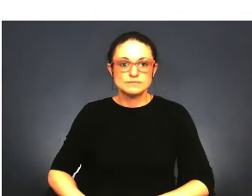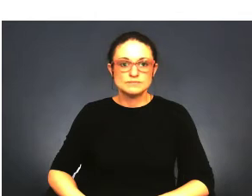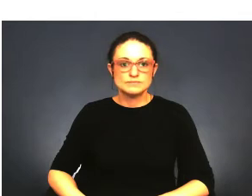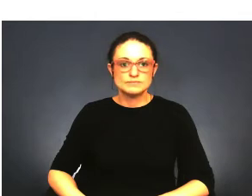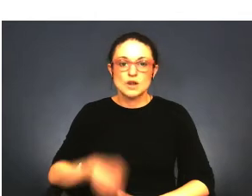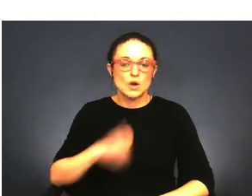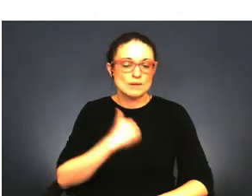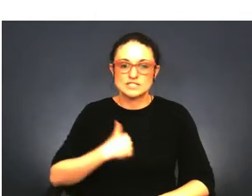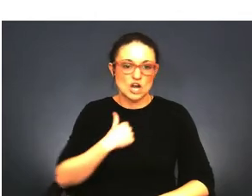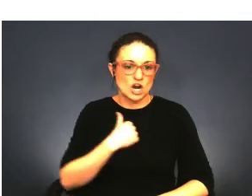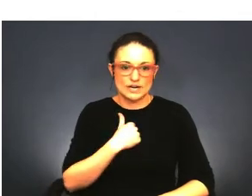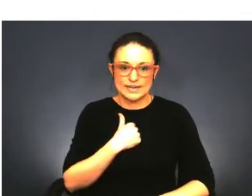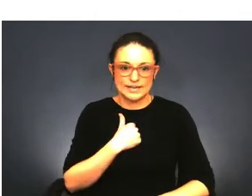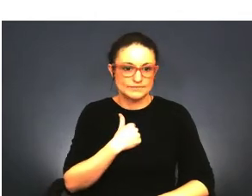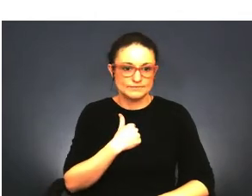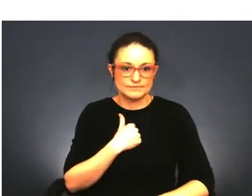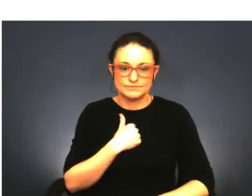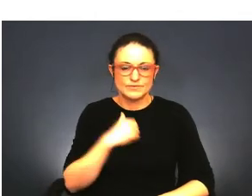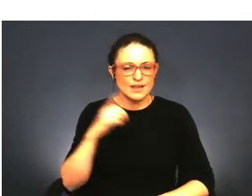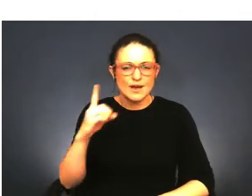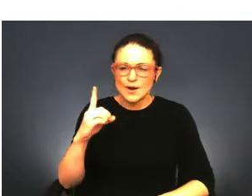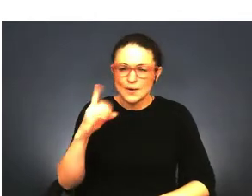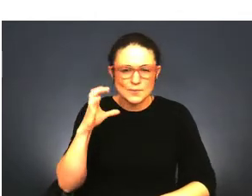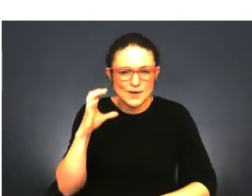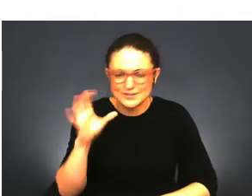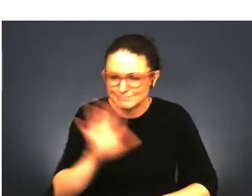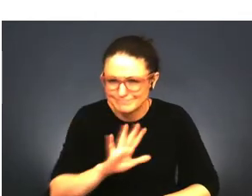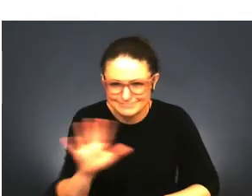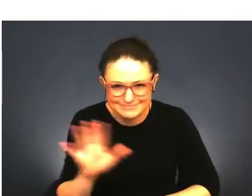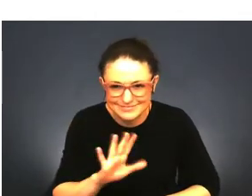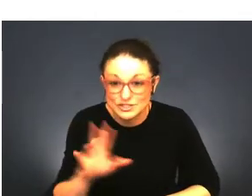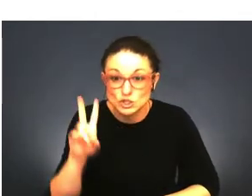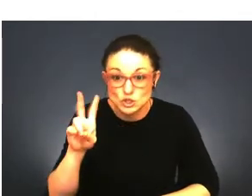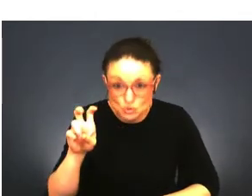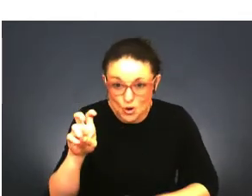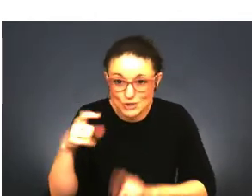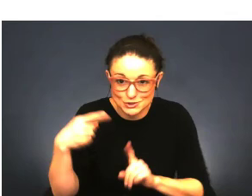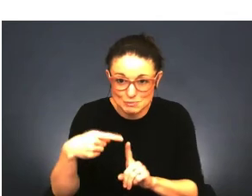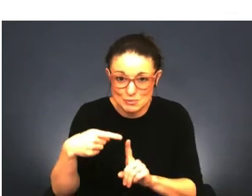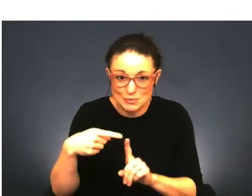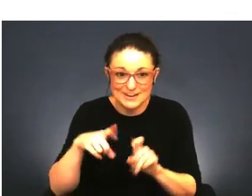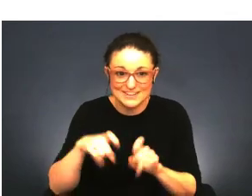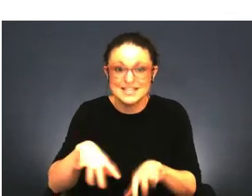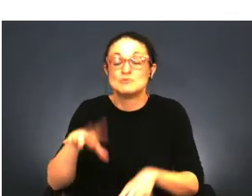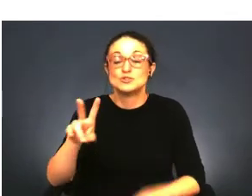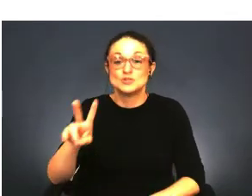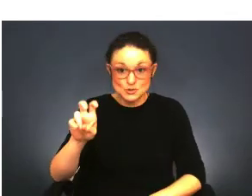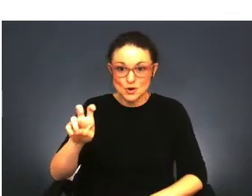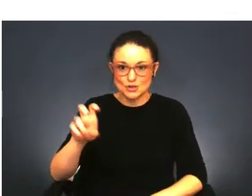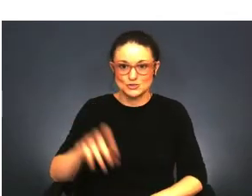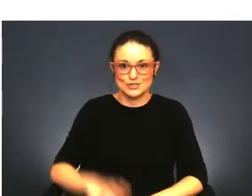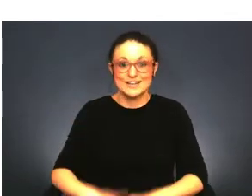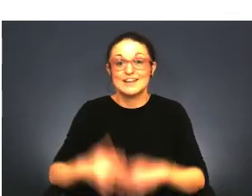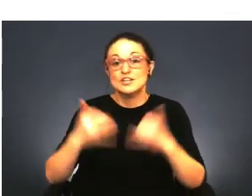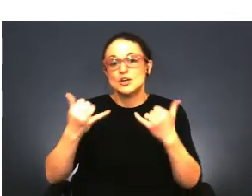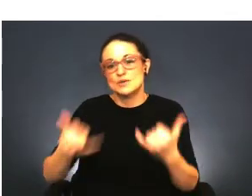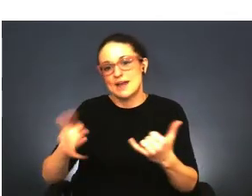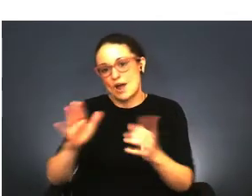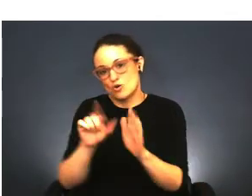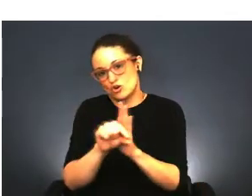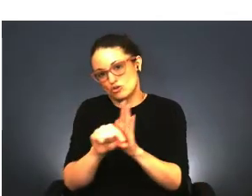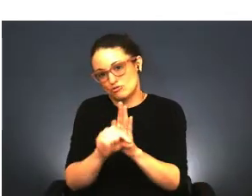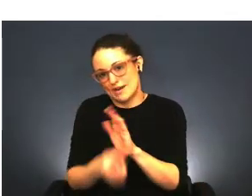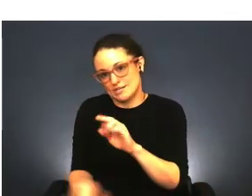I'm sorry, 100 is a bad grade on a 200-point exam. 200, and her grade is bumped up quite a bit. It was a